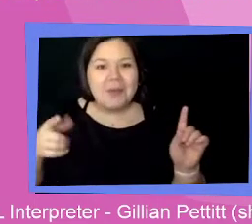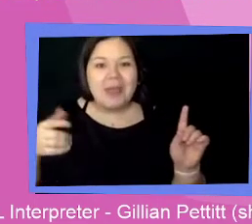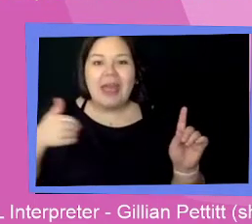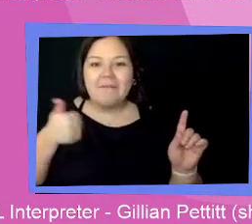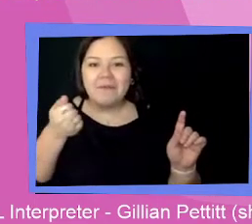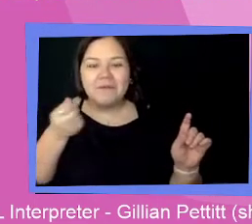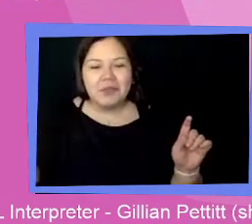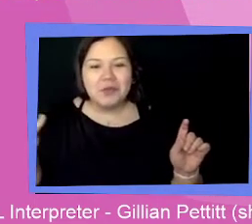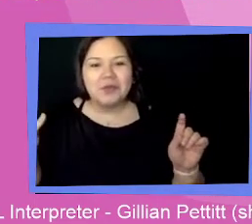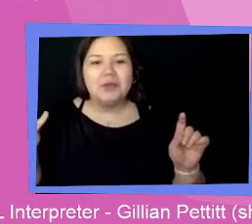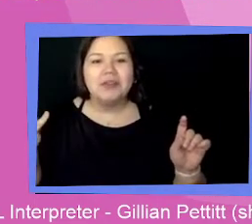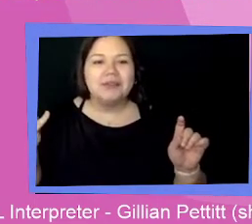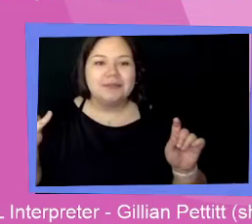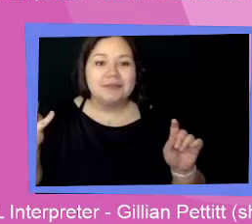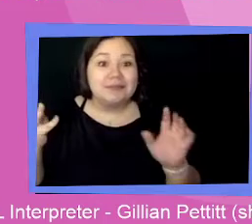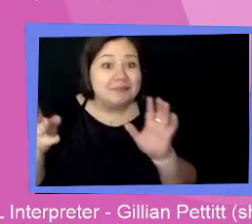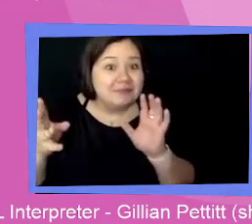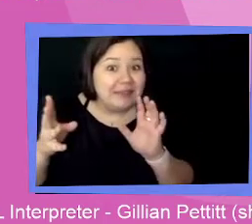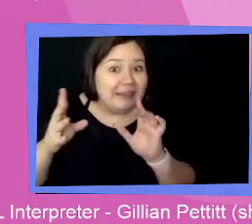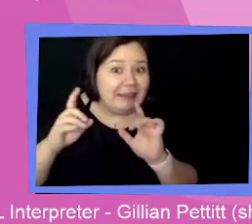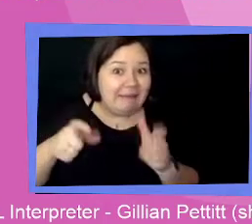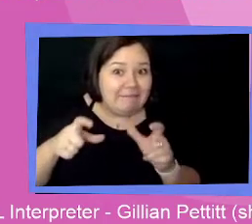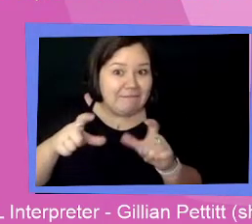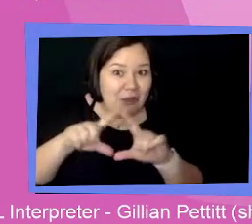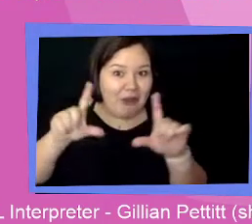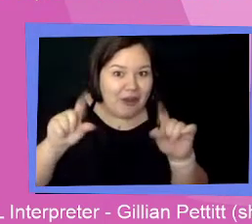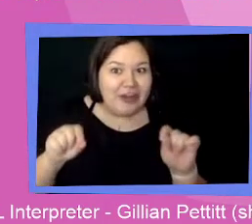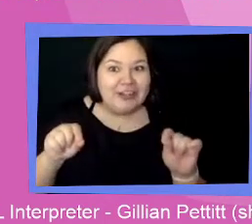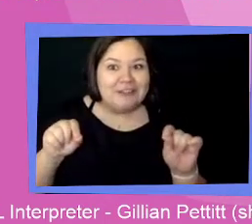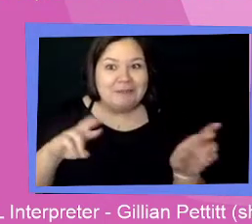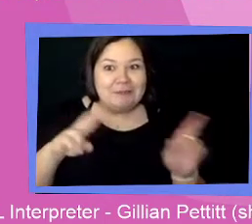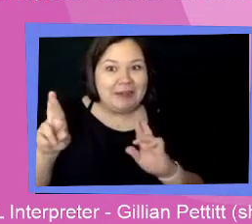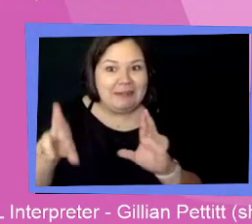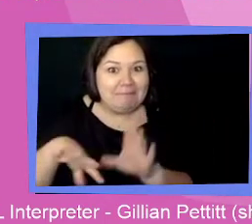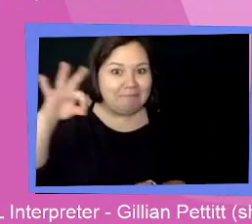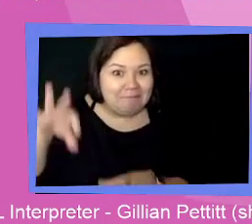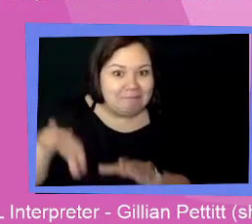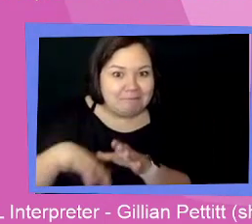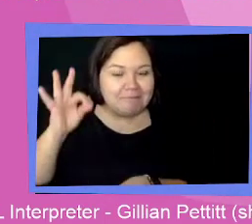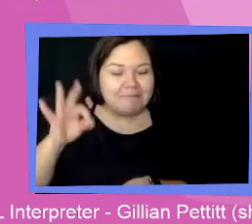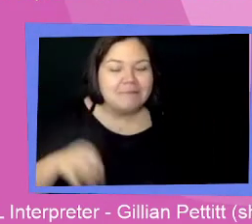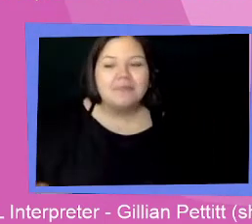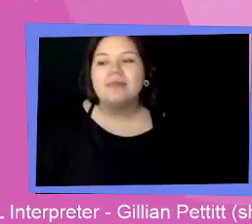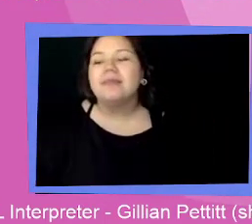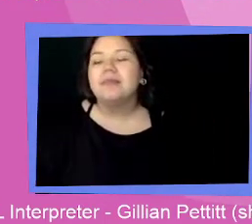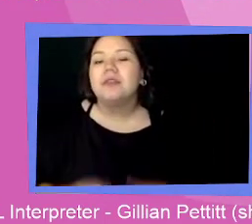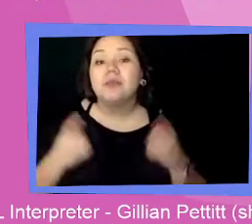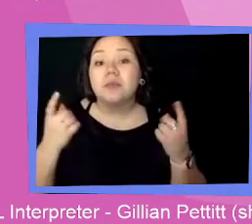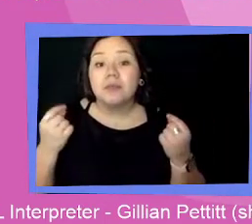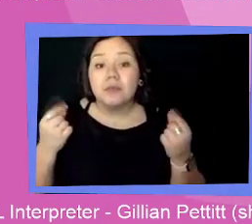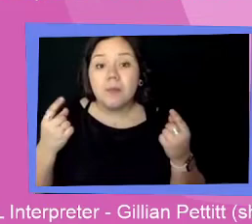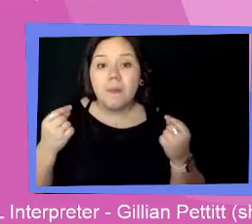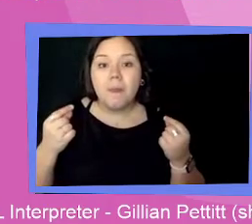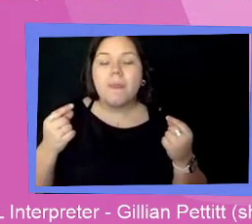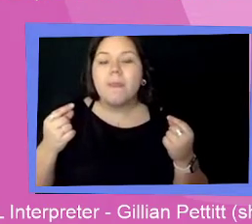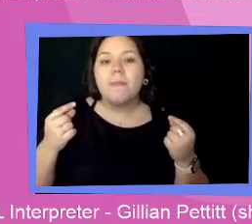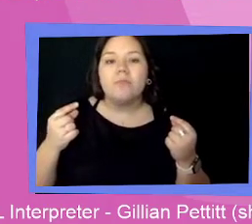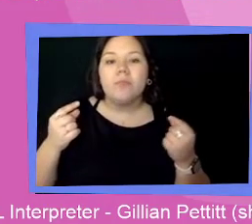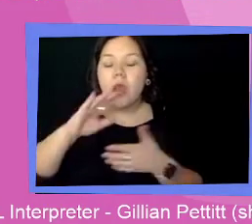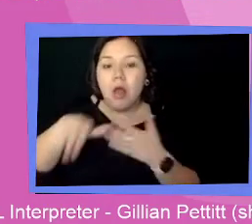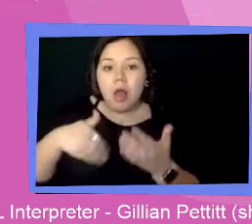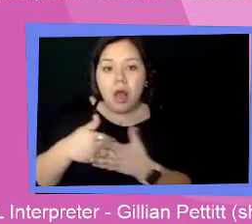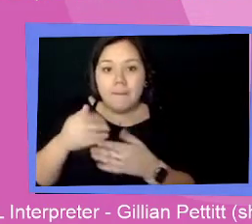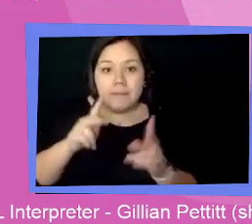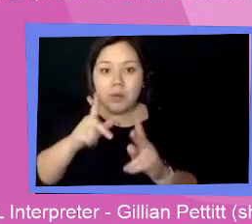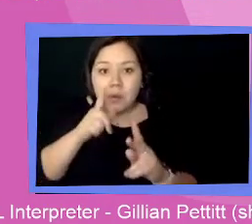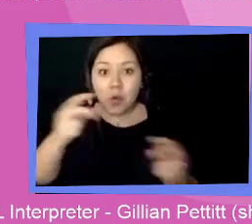couple gift cards to give away. So what we're going to do is, everybody who is